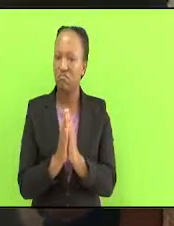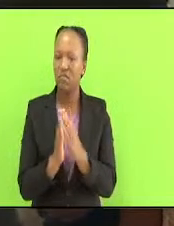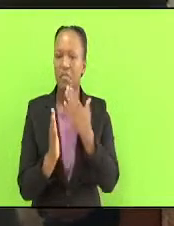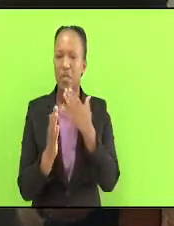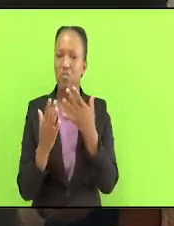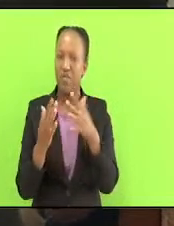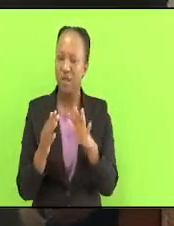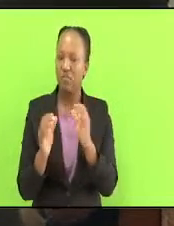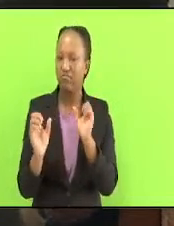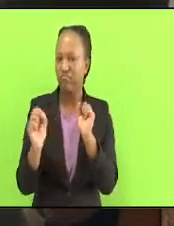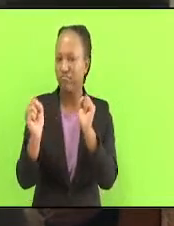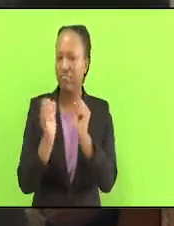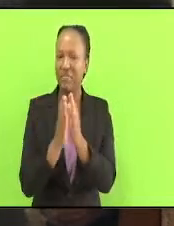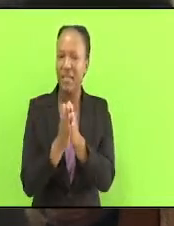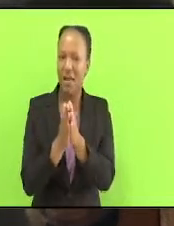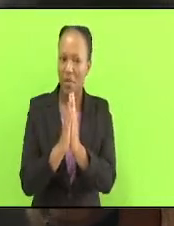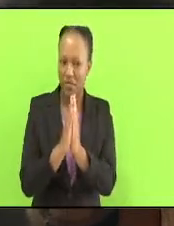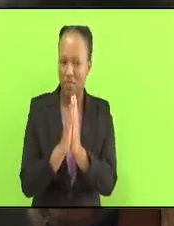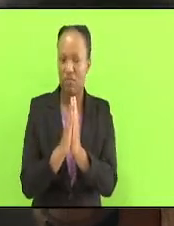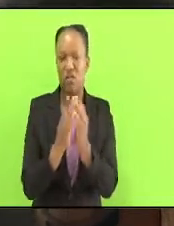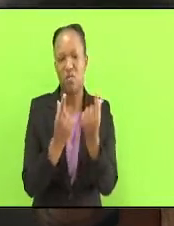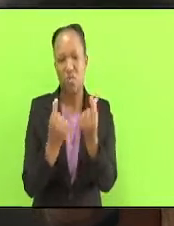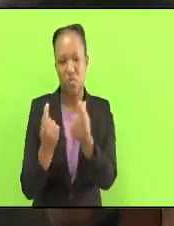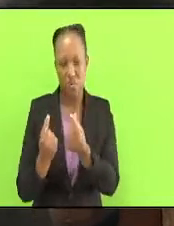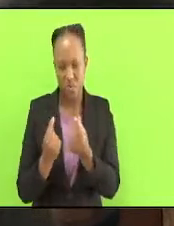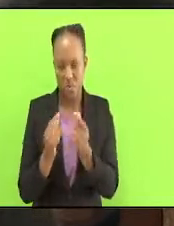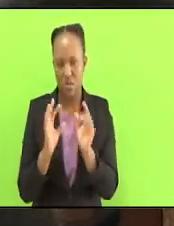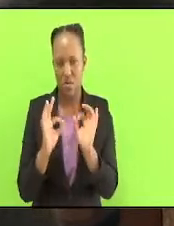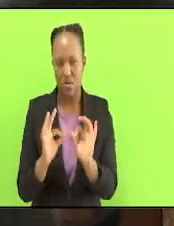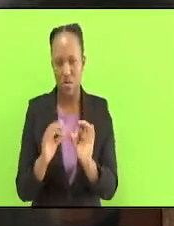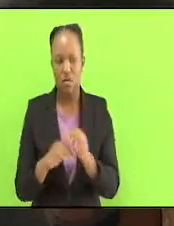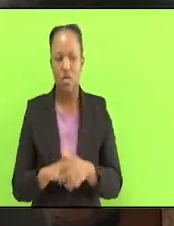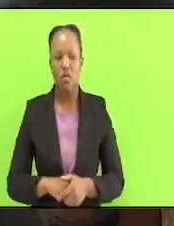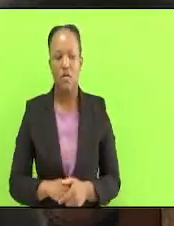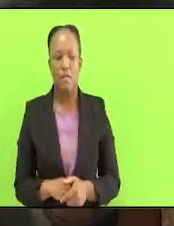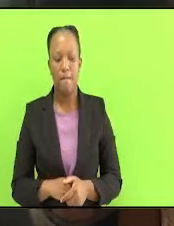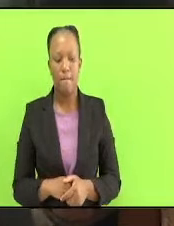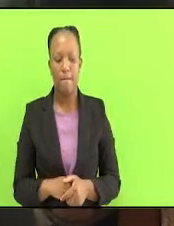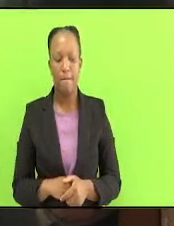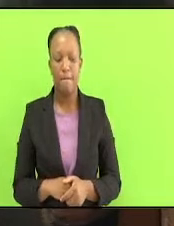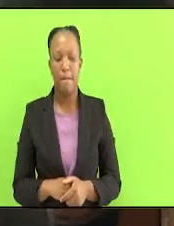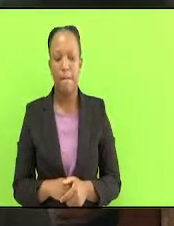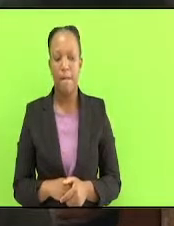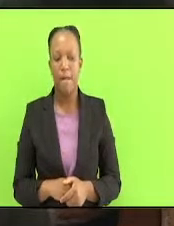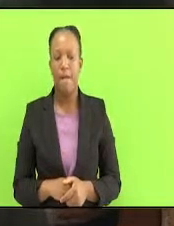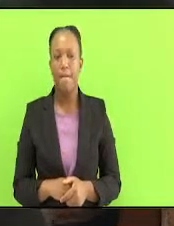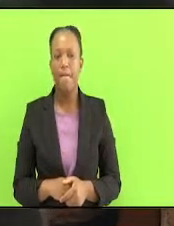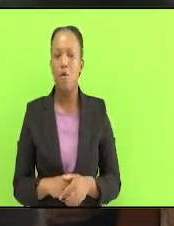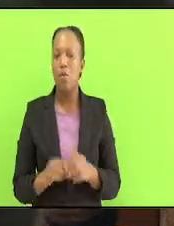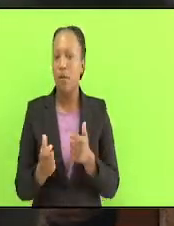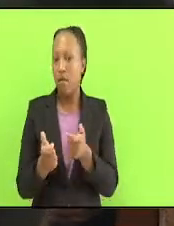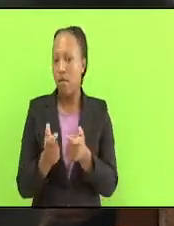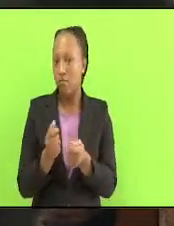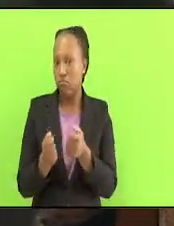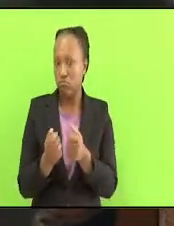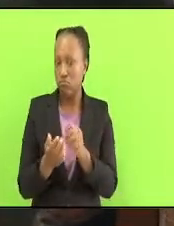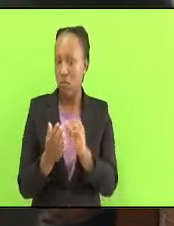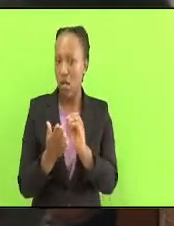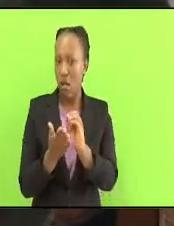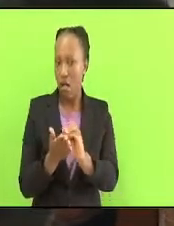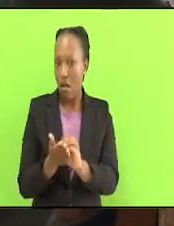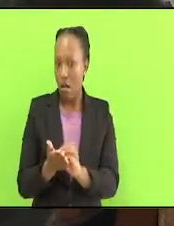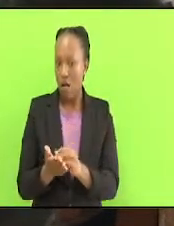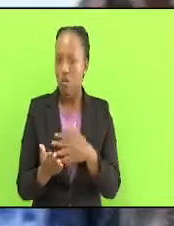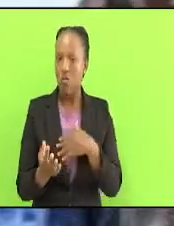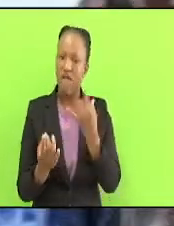diragadiwe ga le kwala yana ga le fitlha go mo president wa rona Ntate Cyril Ramaphosa le mo bolelle gore baagi